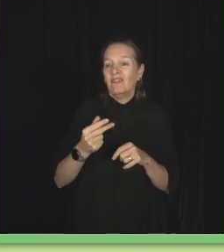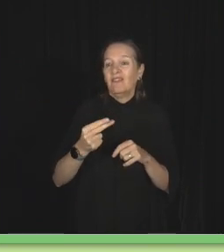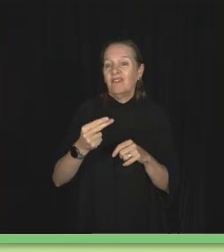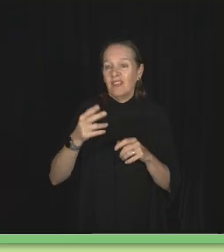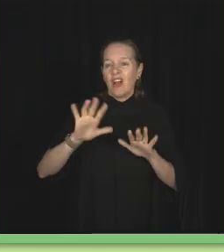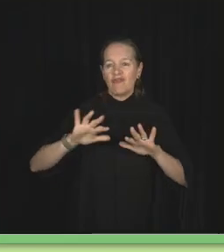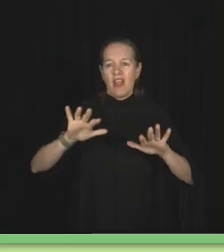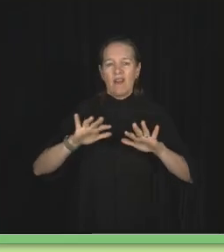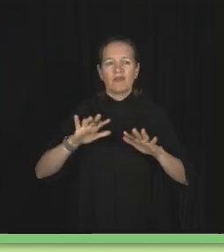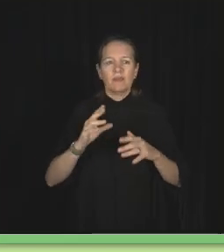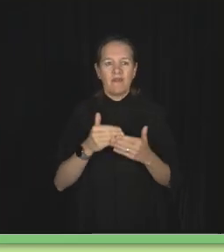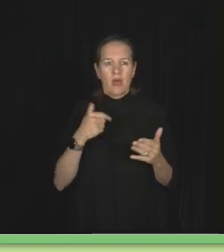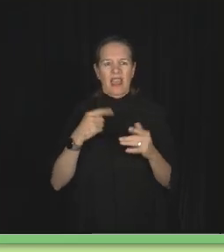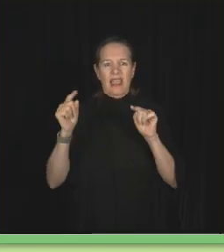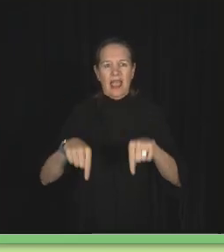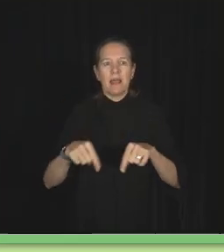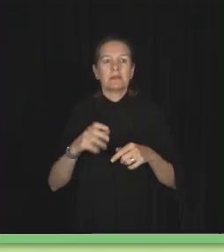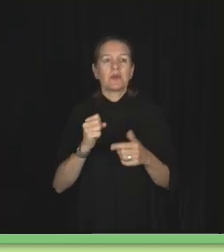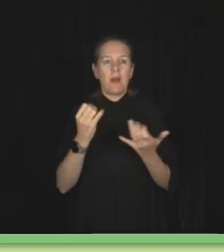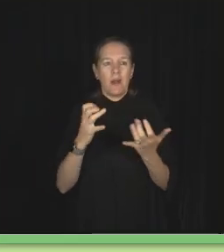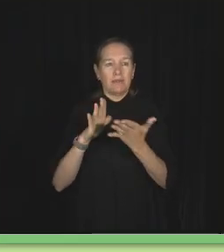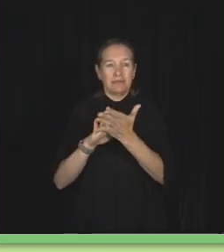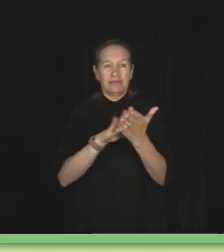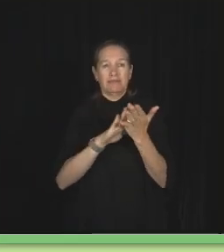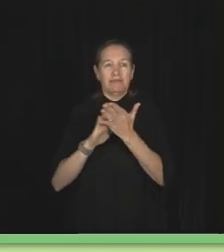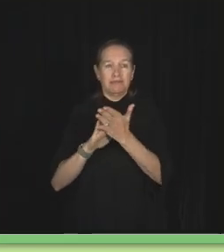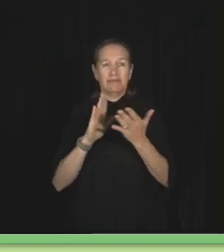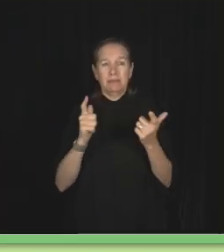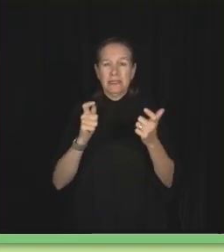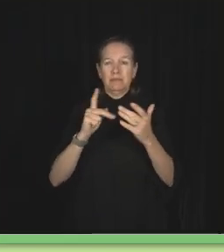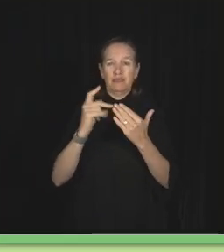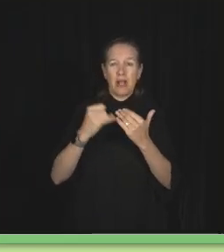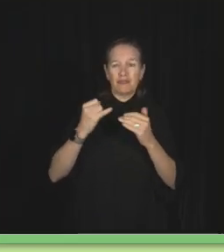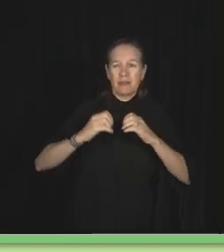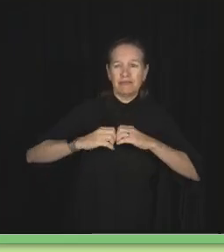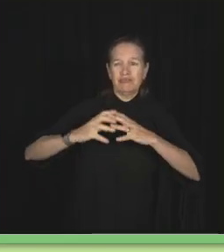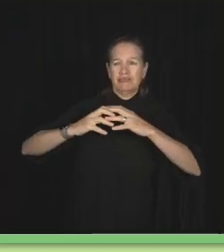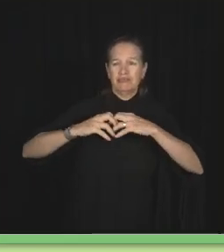joined CNCF. So cheers to all these projects that have been around for